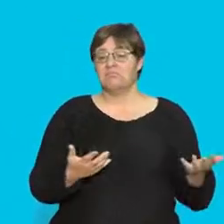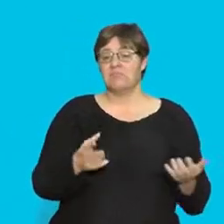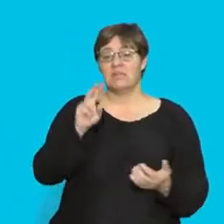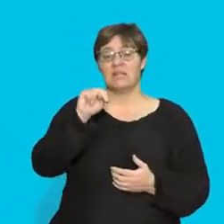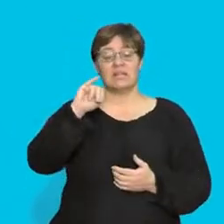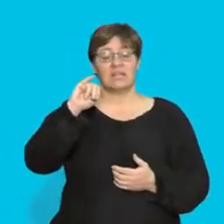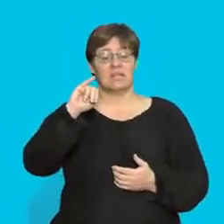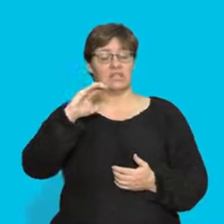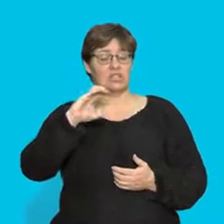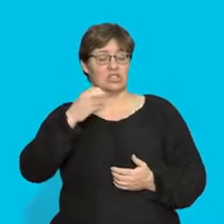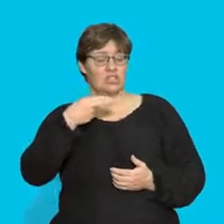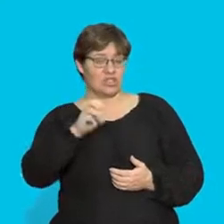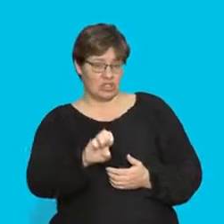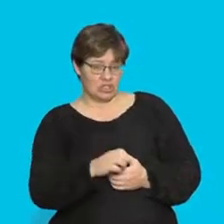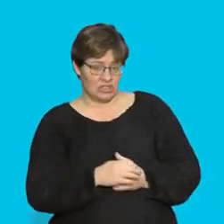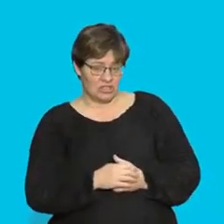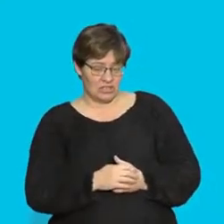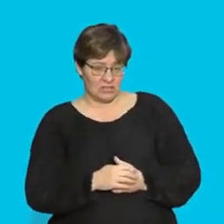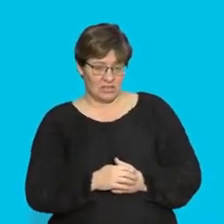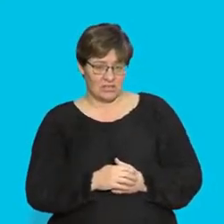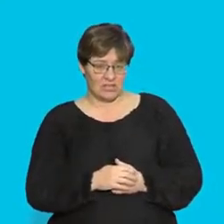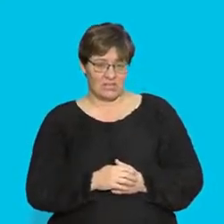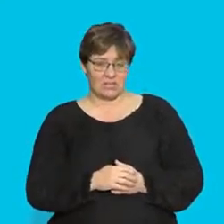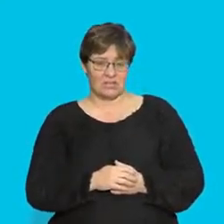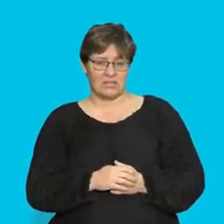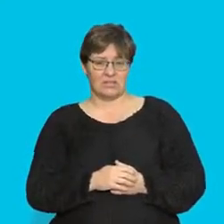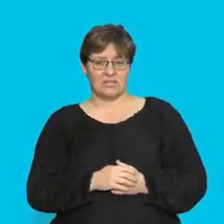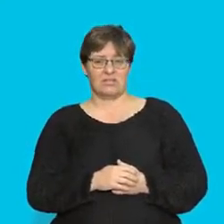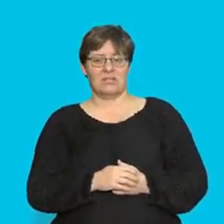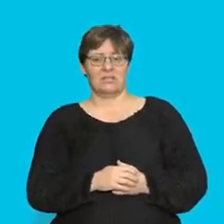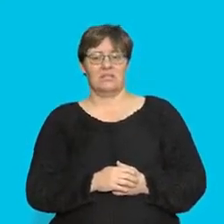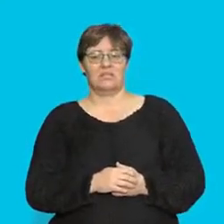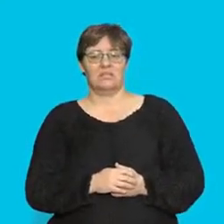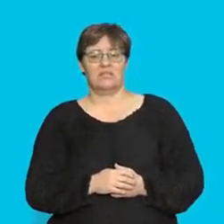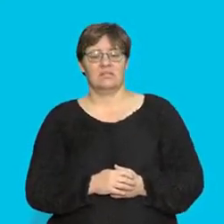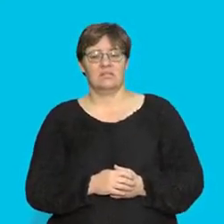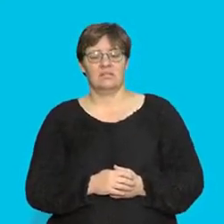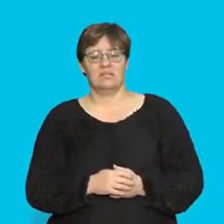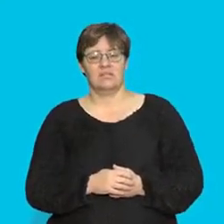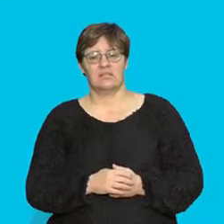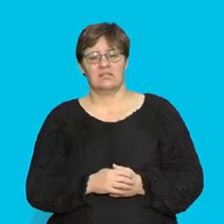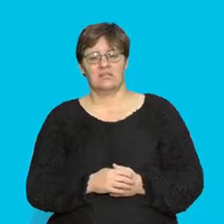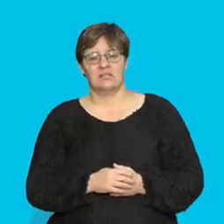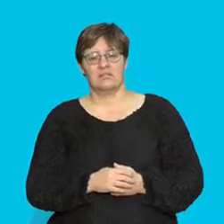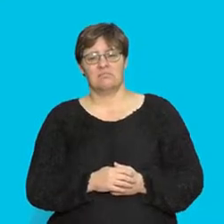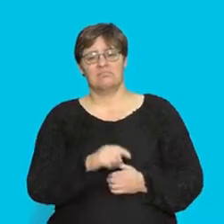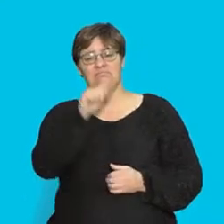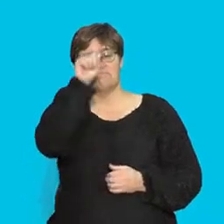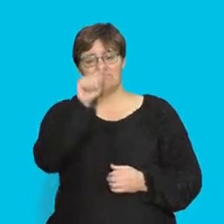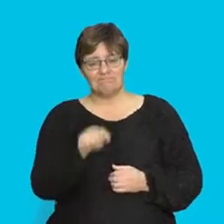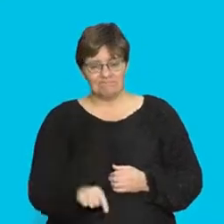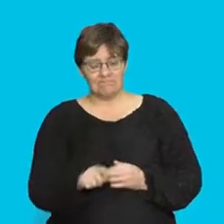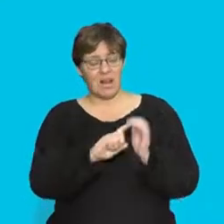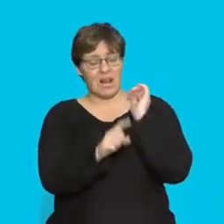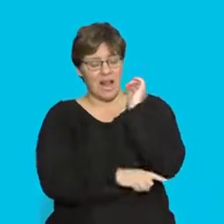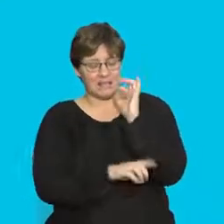even though it's spelt niche, we pronounce it niche. And these